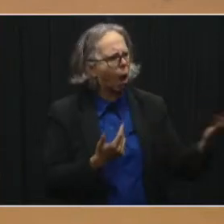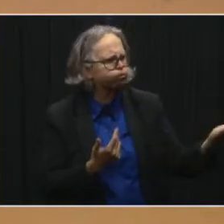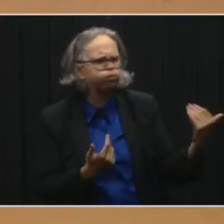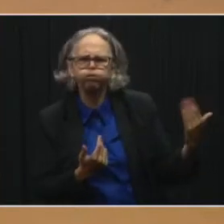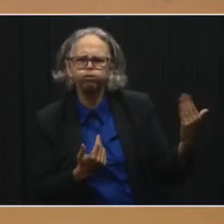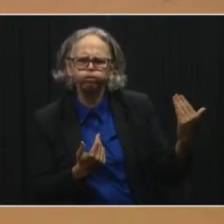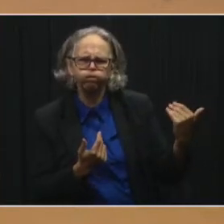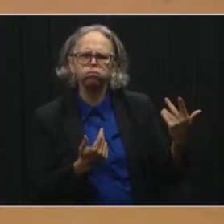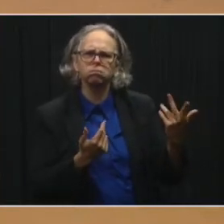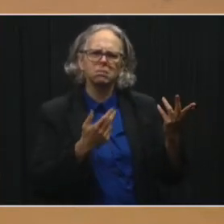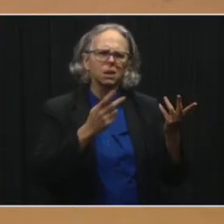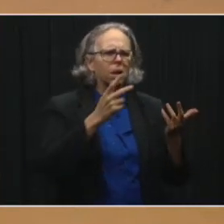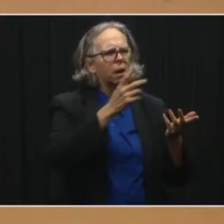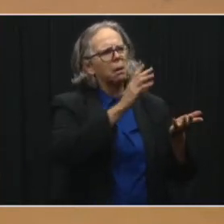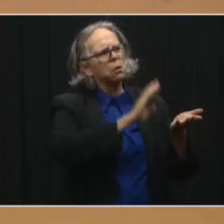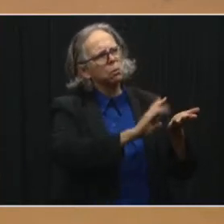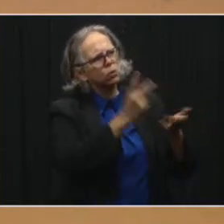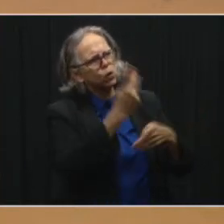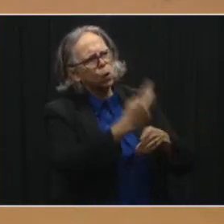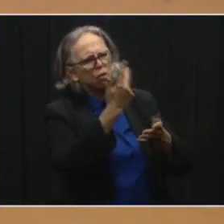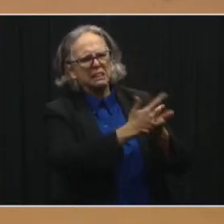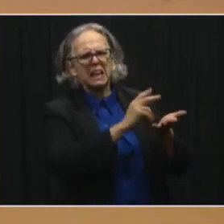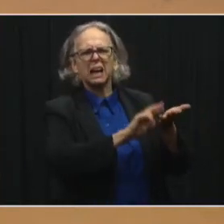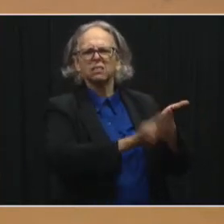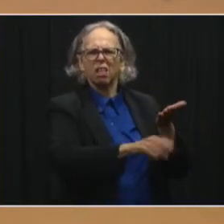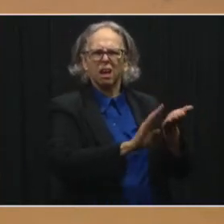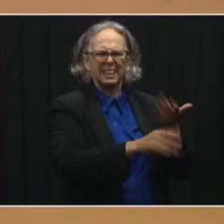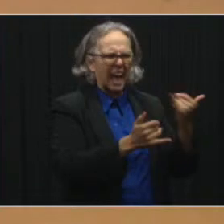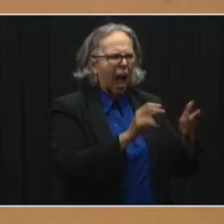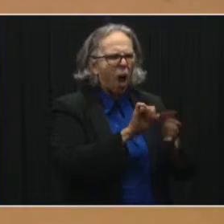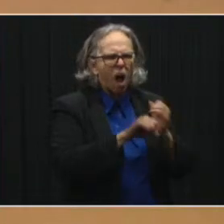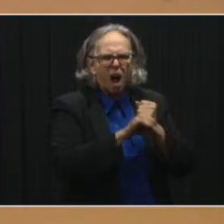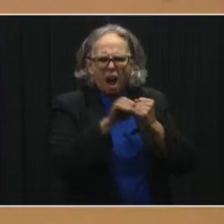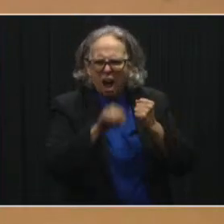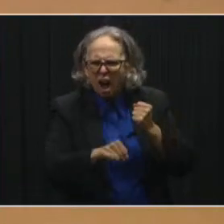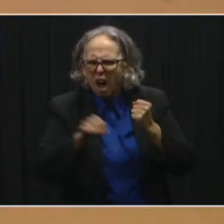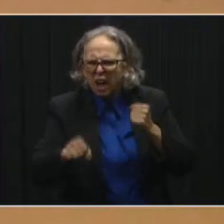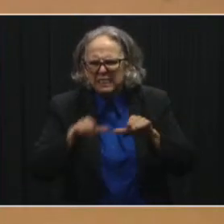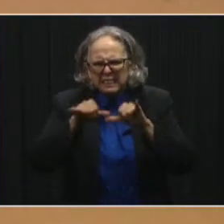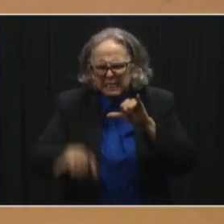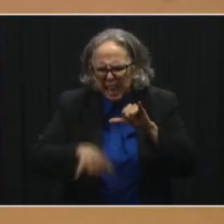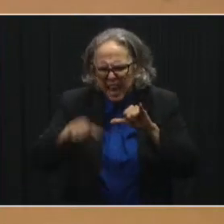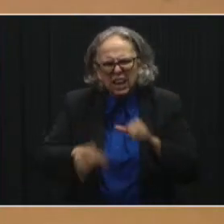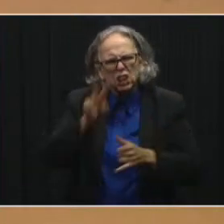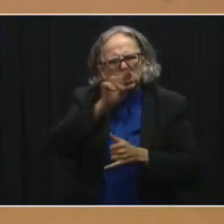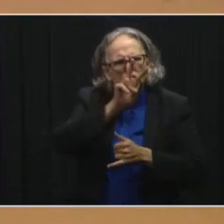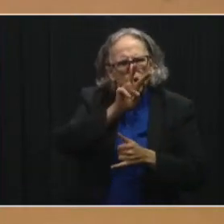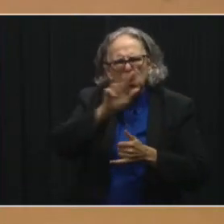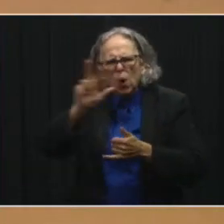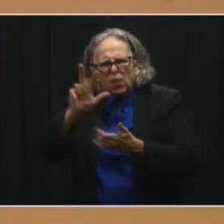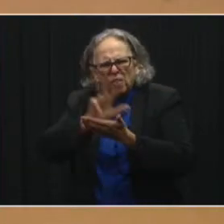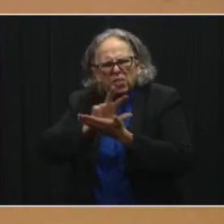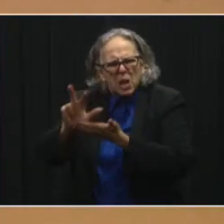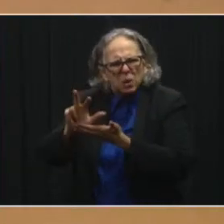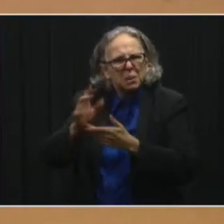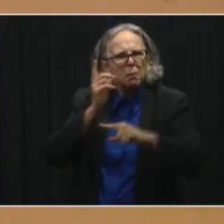an admission or two every day to add to those beds that are being occupied for 2 or 3 weeks, that doesn't